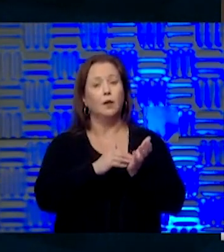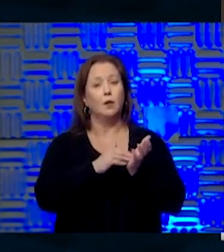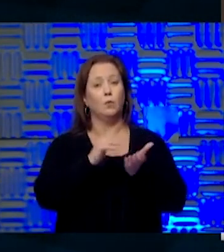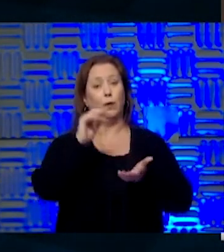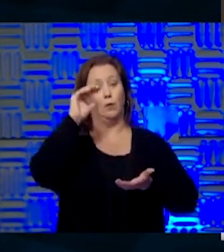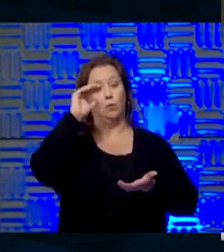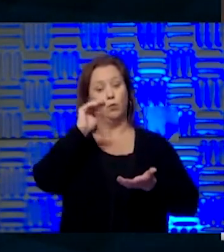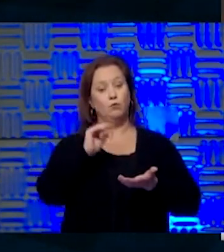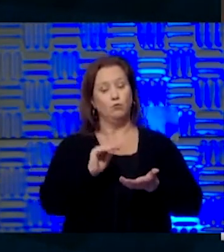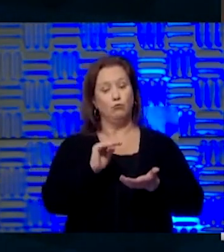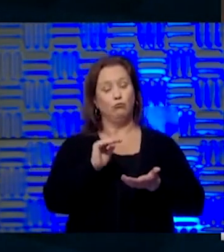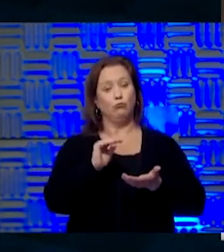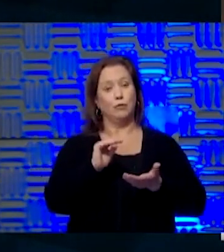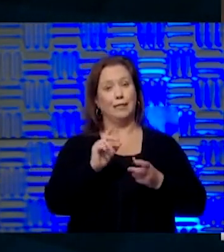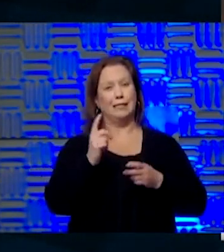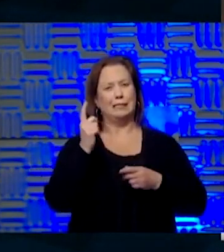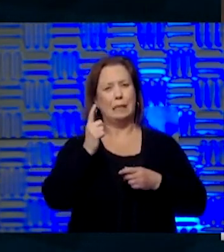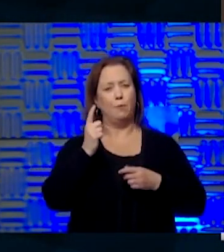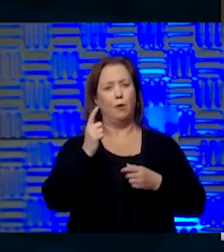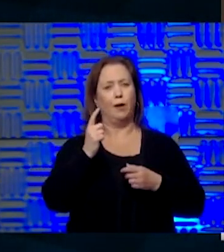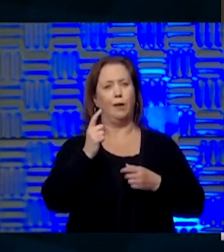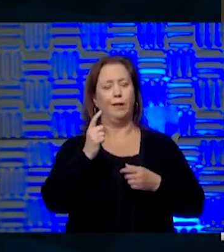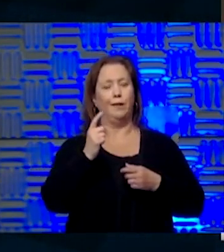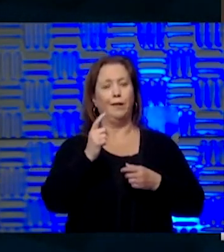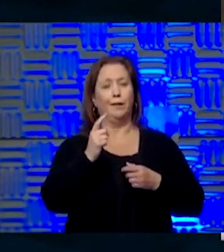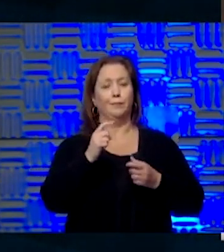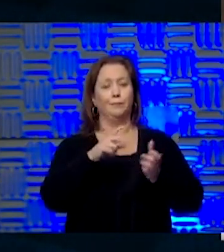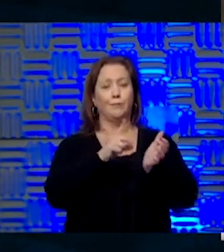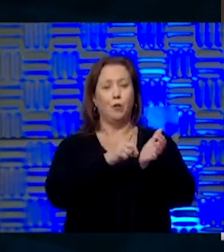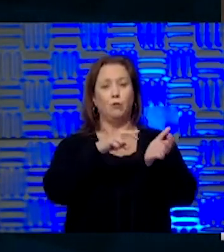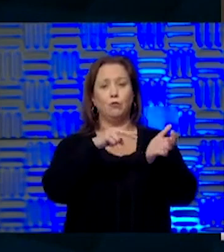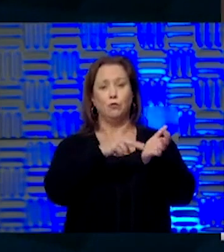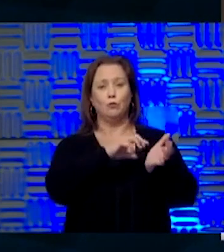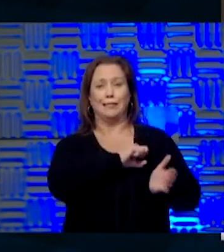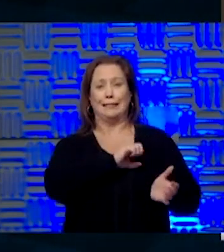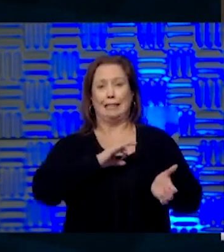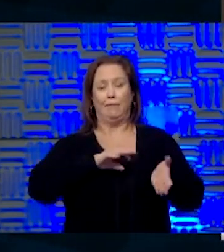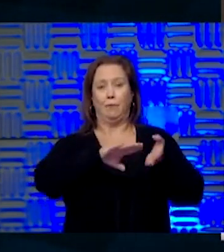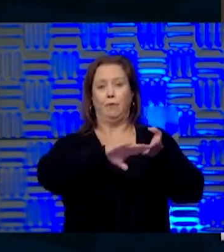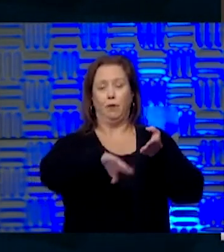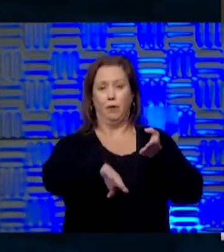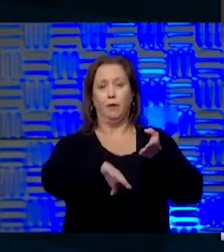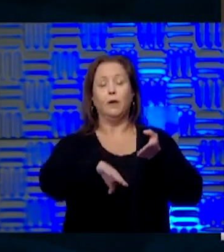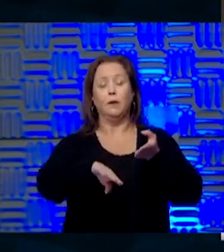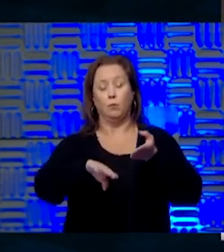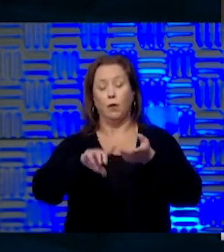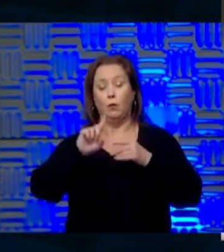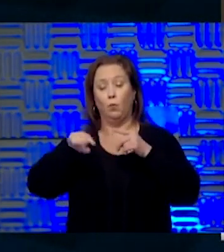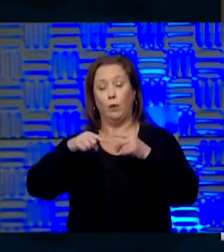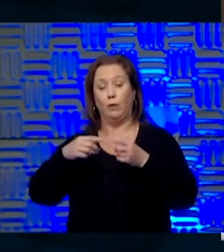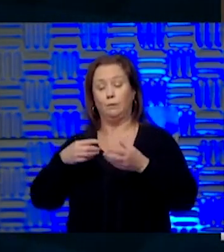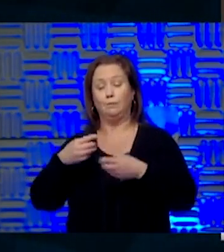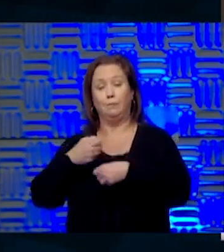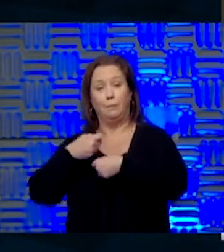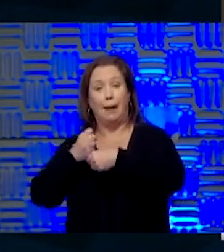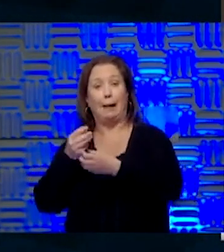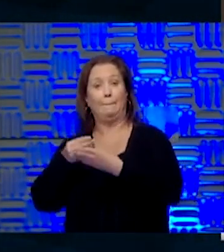that someone in healthcare would be furloughed as the revenues are regenerated, that the revenues